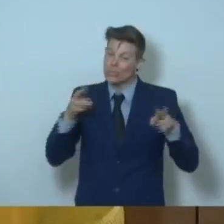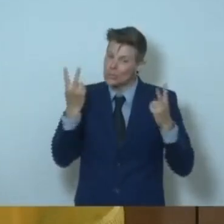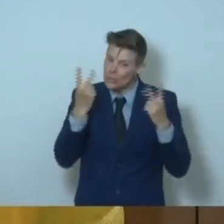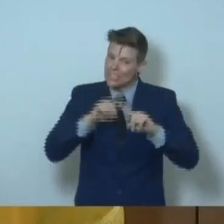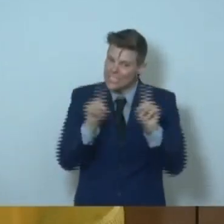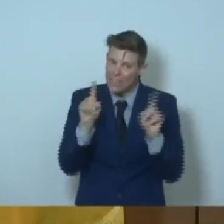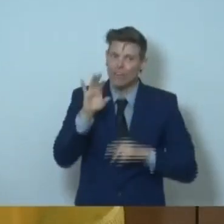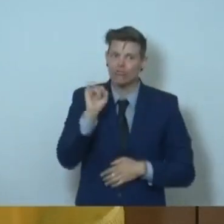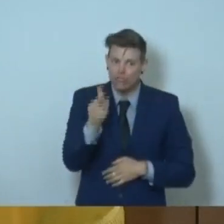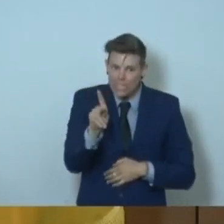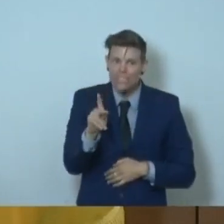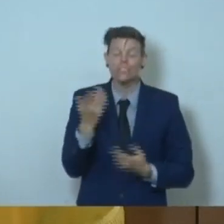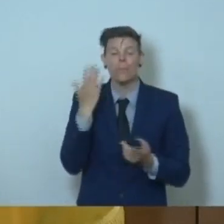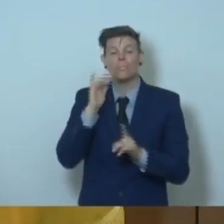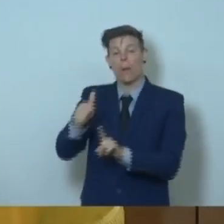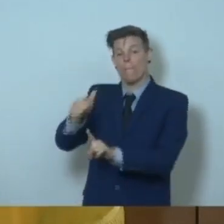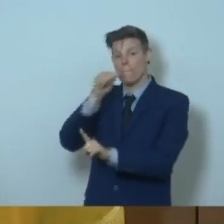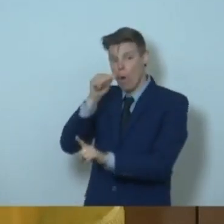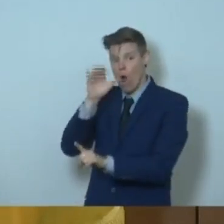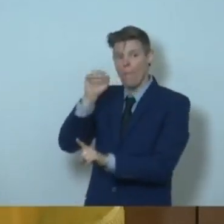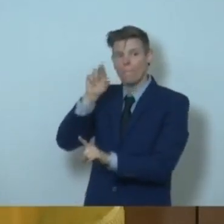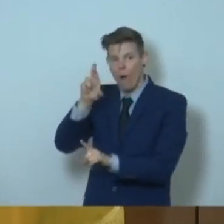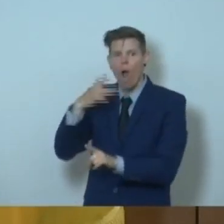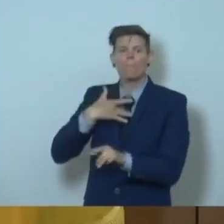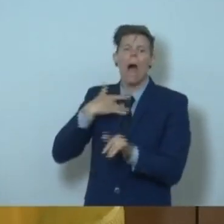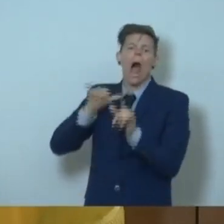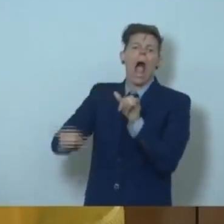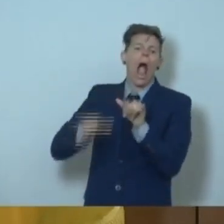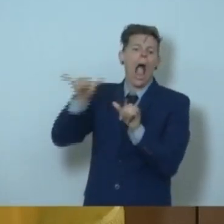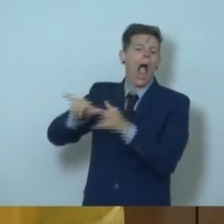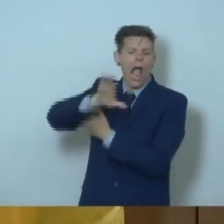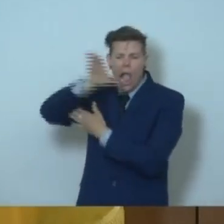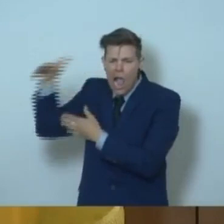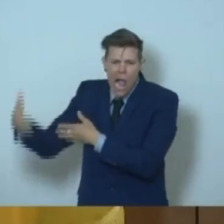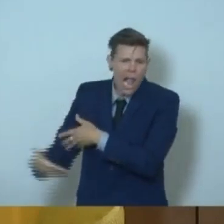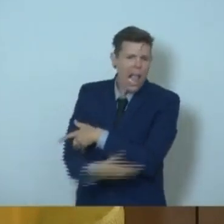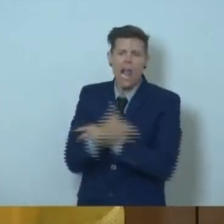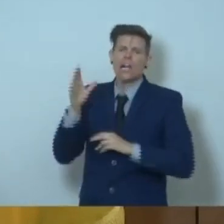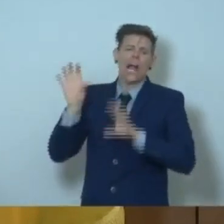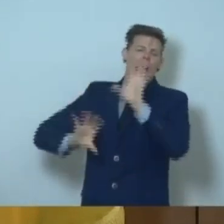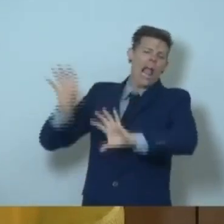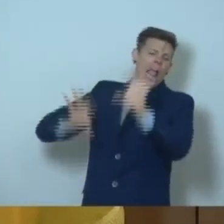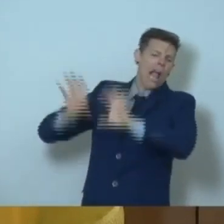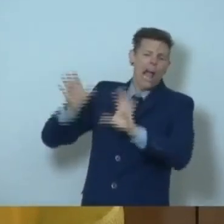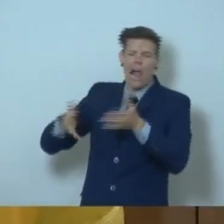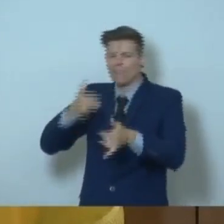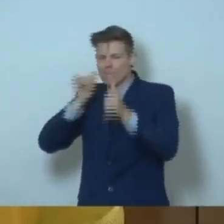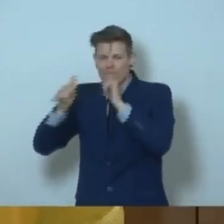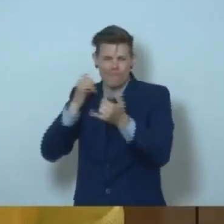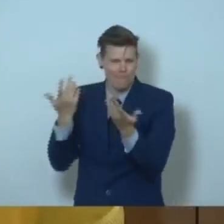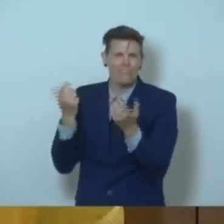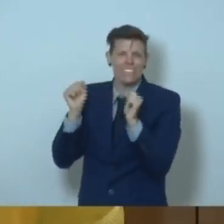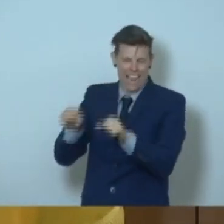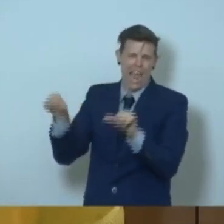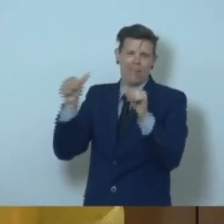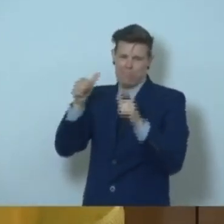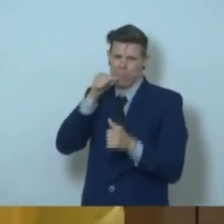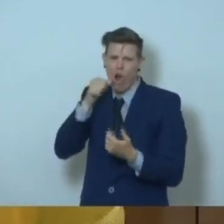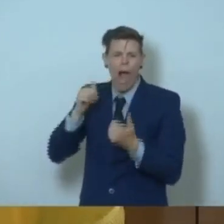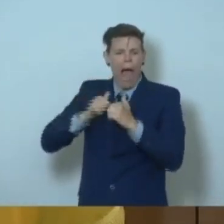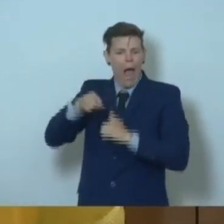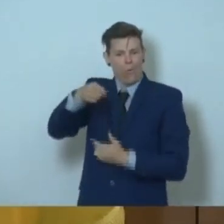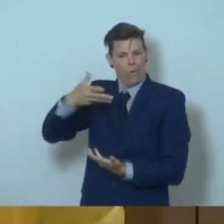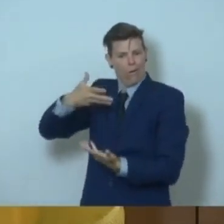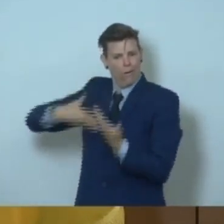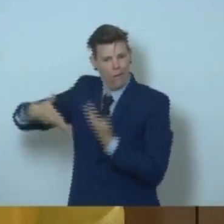bars, people stay longer, they stay open later. I have a different dynamic about how people interact and